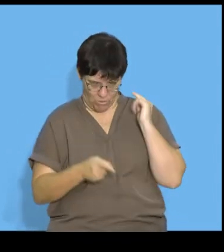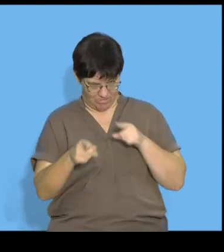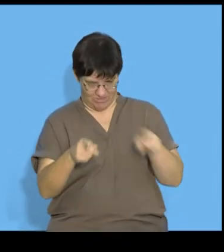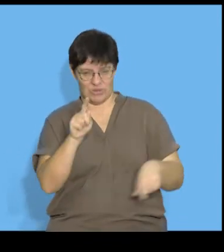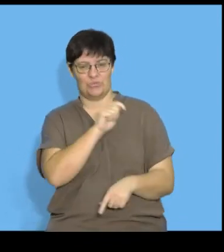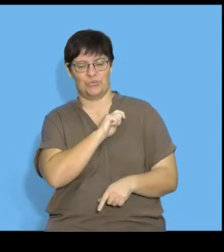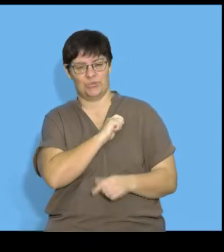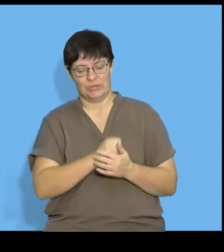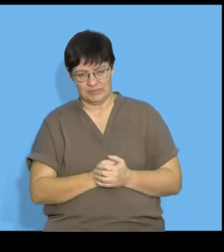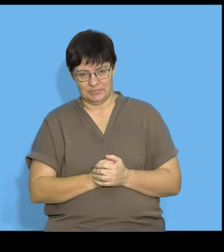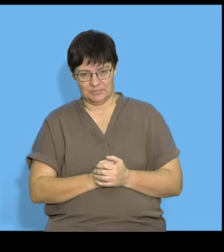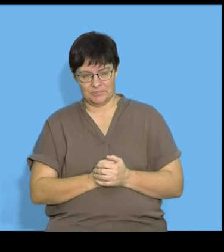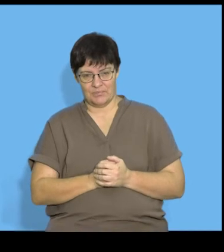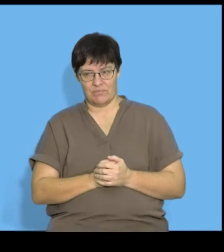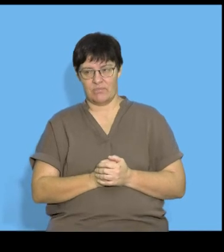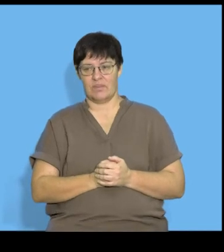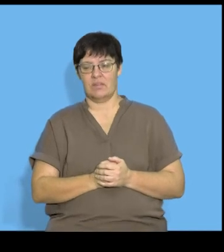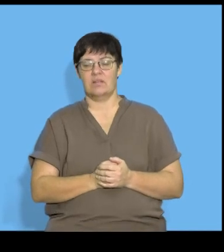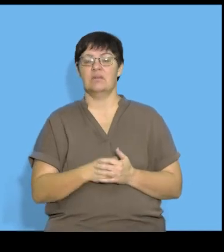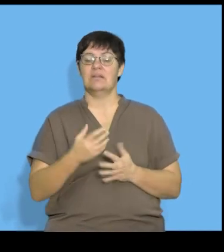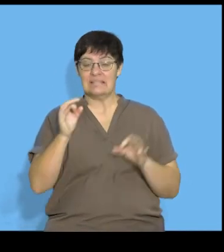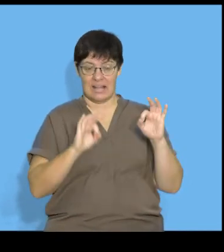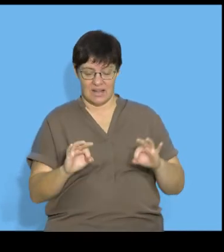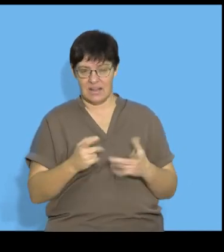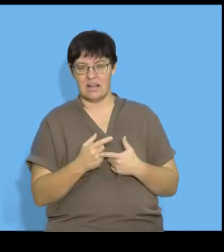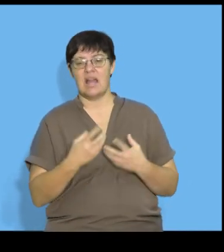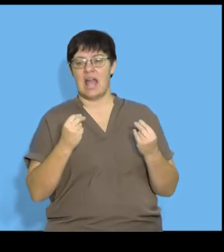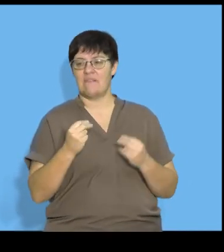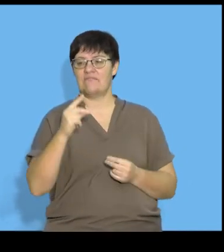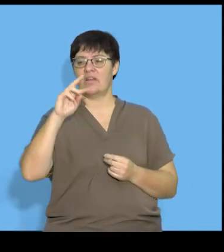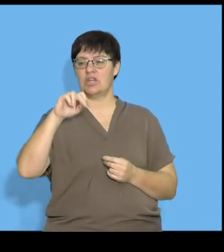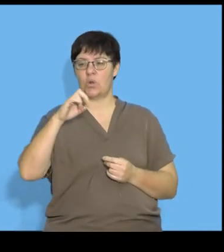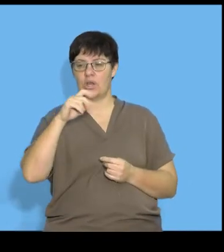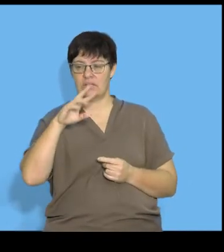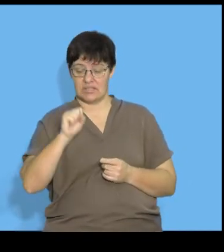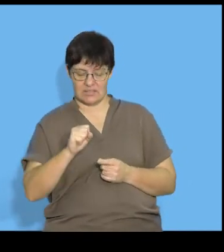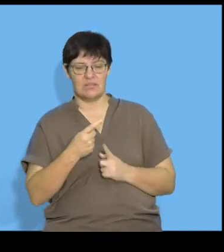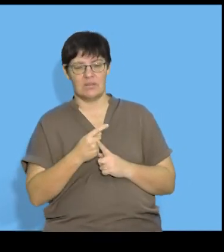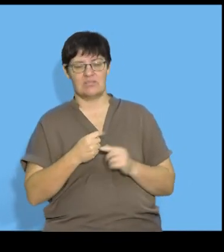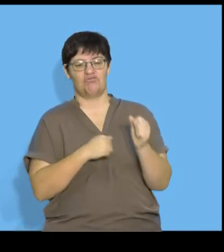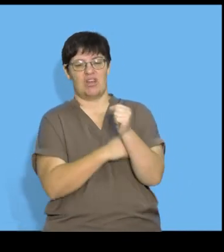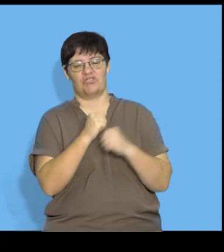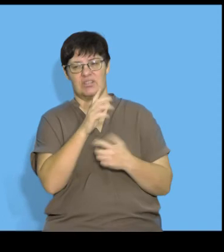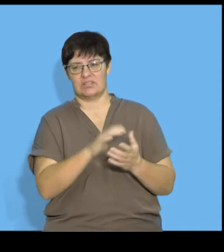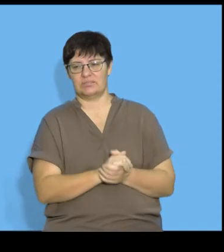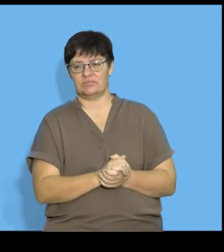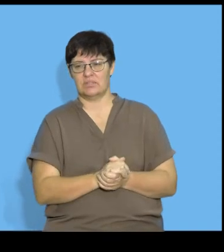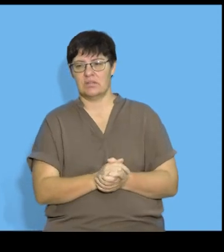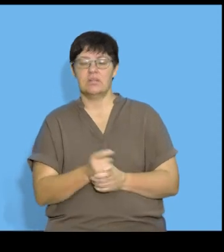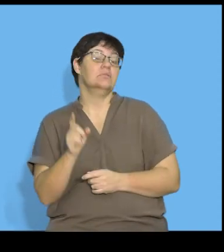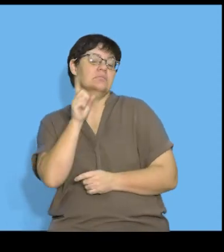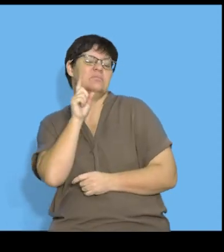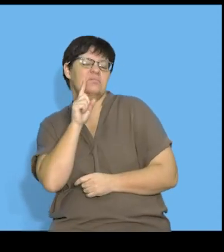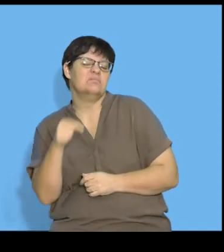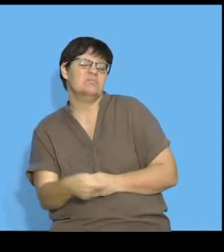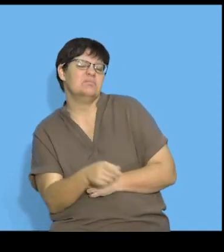are. Both of them are eukaryotic cells. They have a nucleus with membrane-bound structures. But we now just go